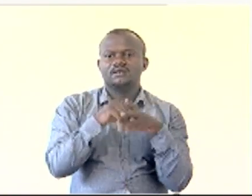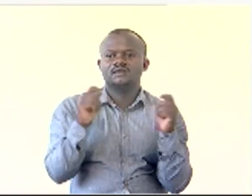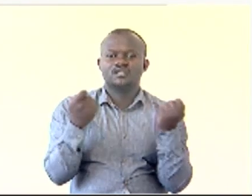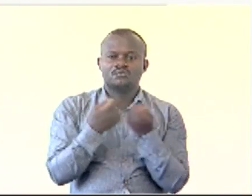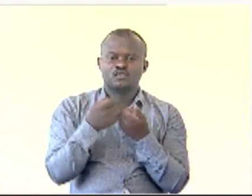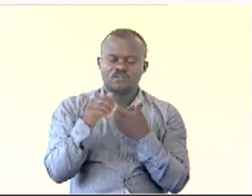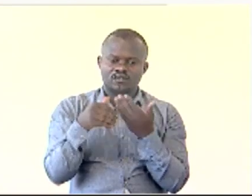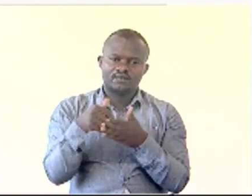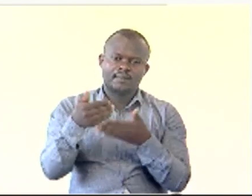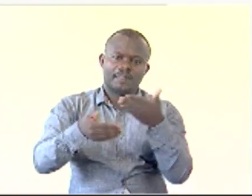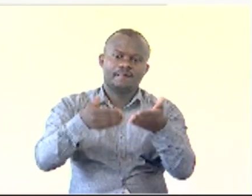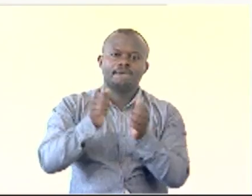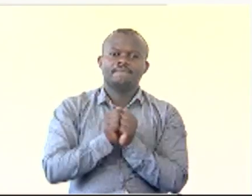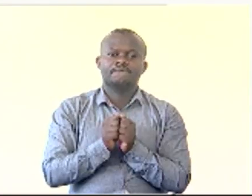locomotion.